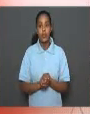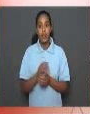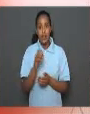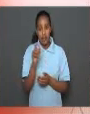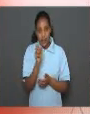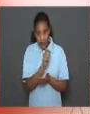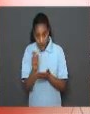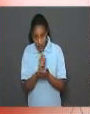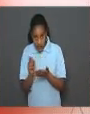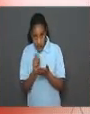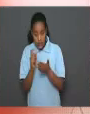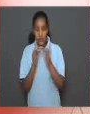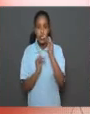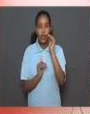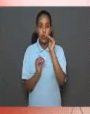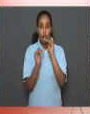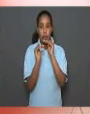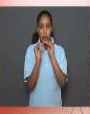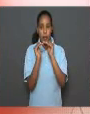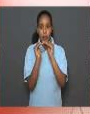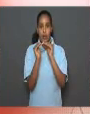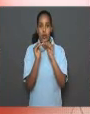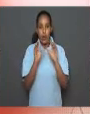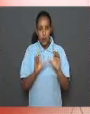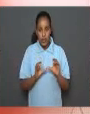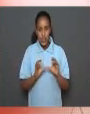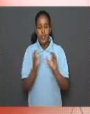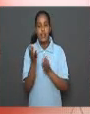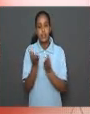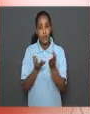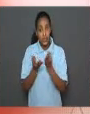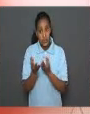Write the equilibrium constant expression,